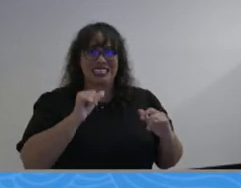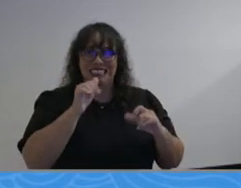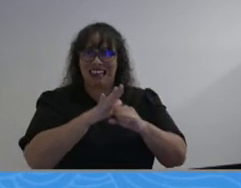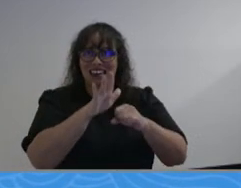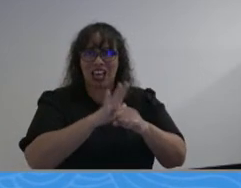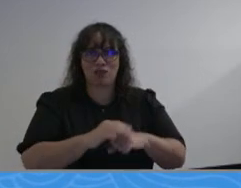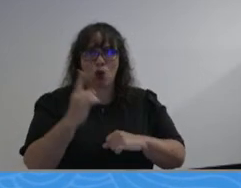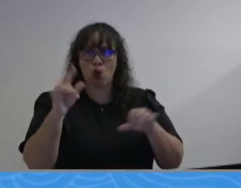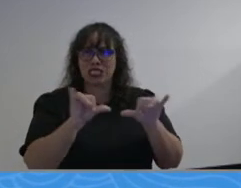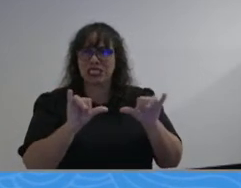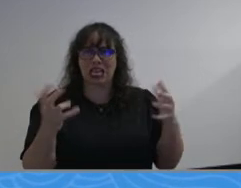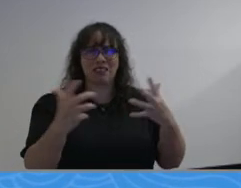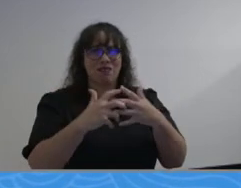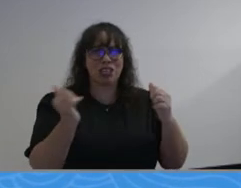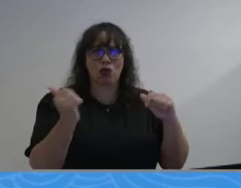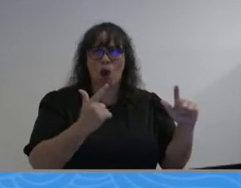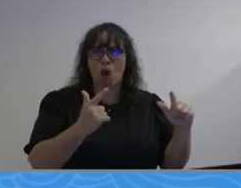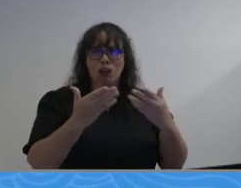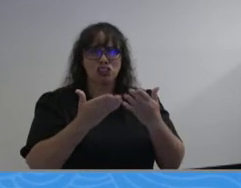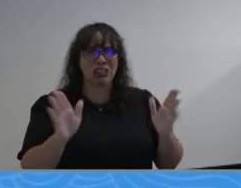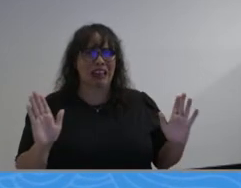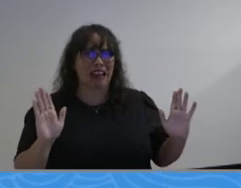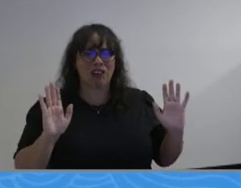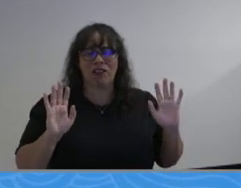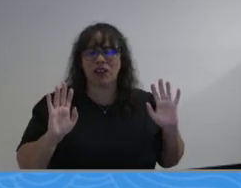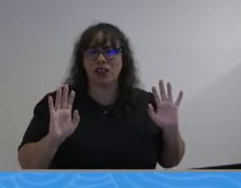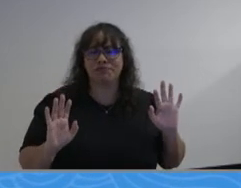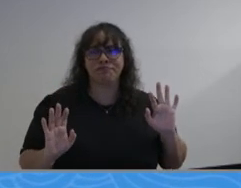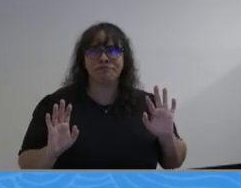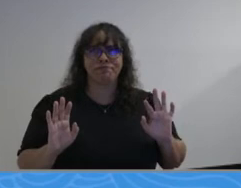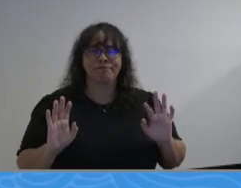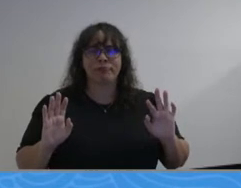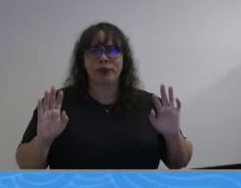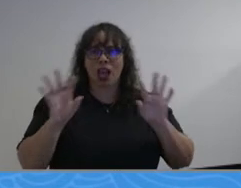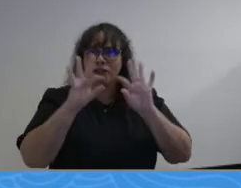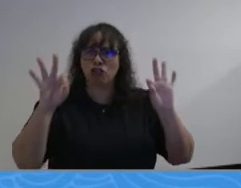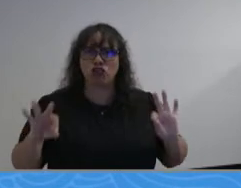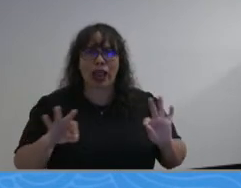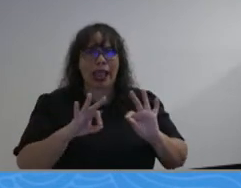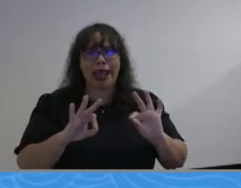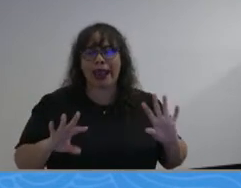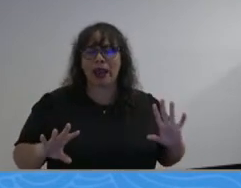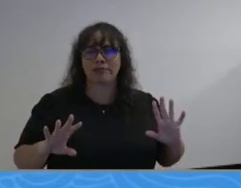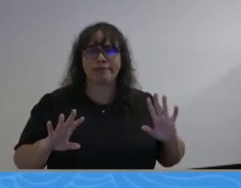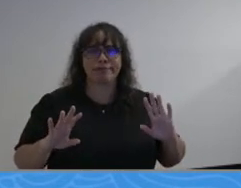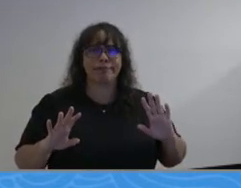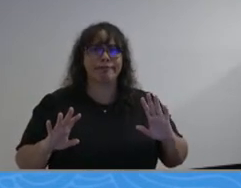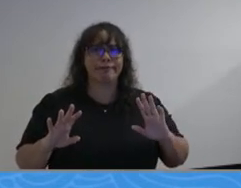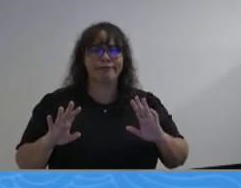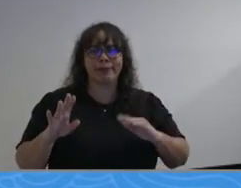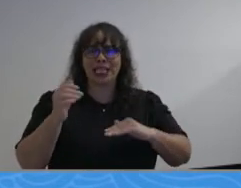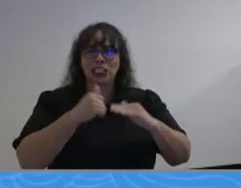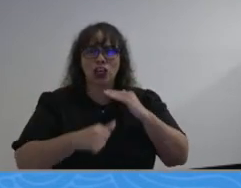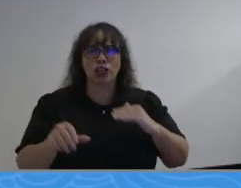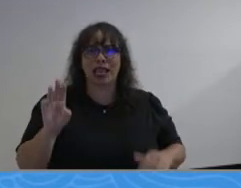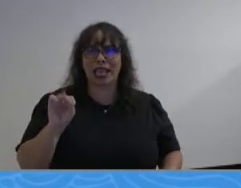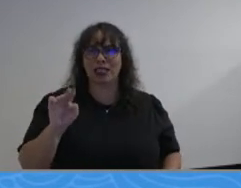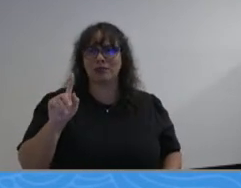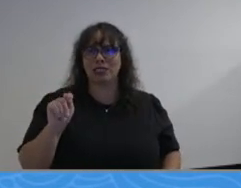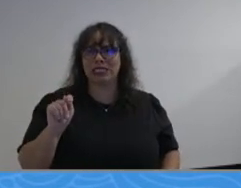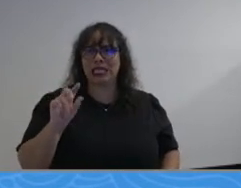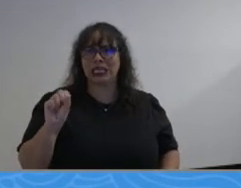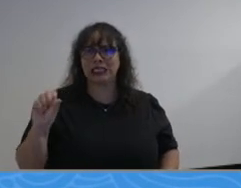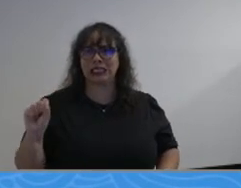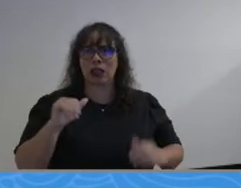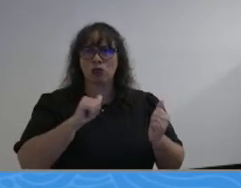size fits all approach, to have a more generic kind of a sort of a framing that kind of is sort of under this sort of MTSS approach, doesn't get